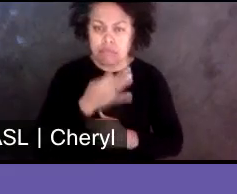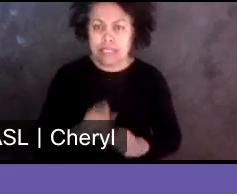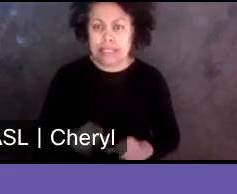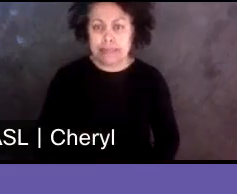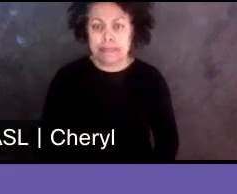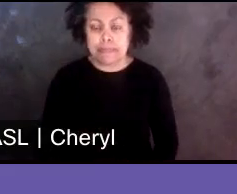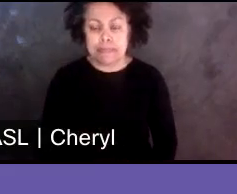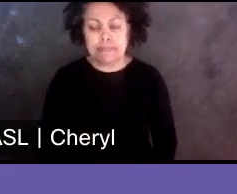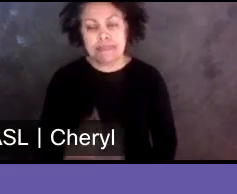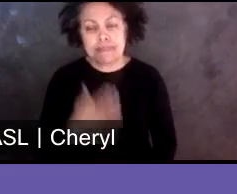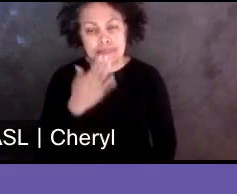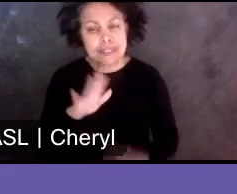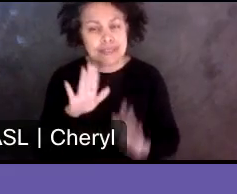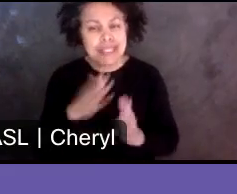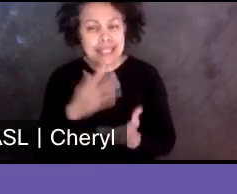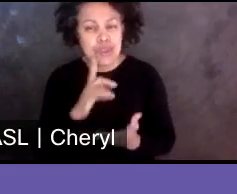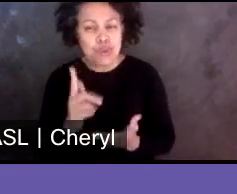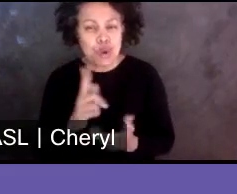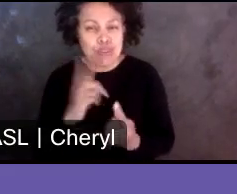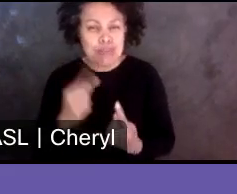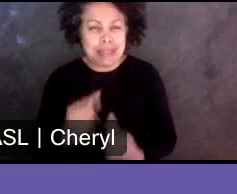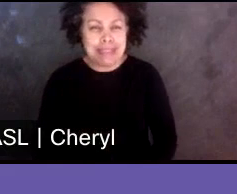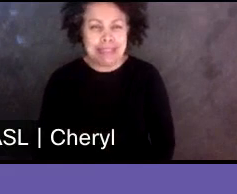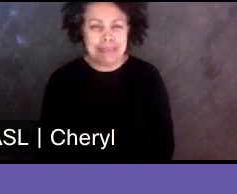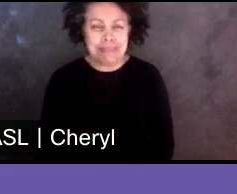Fantastic. Thank you for responding again.